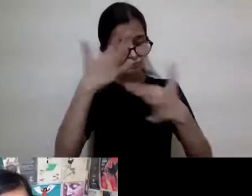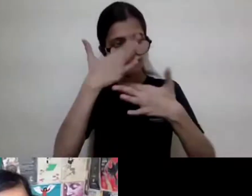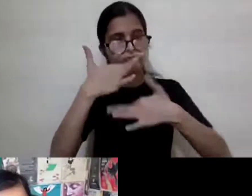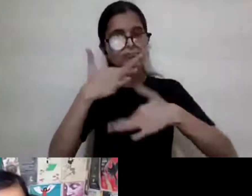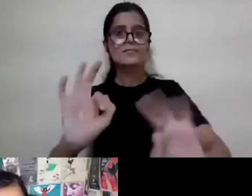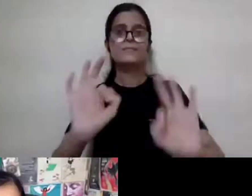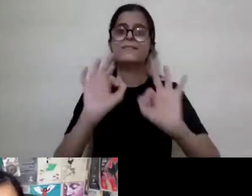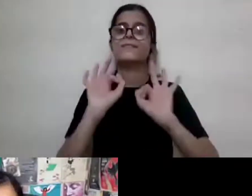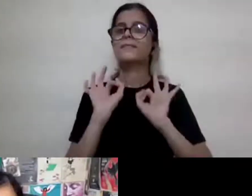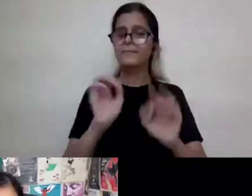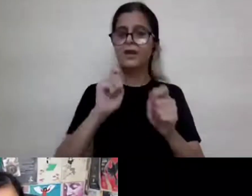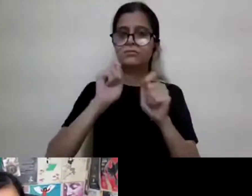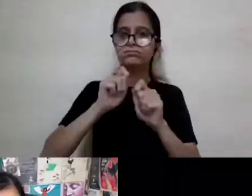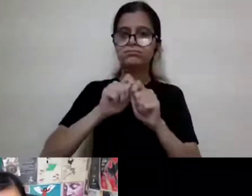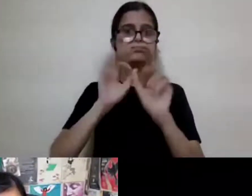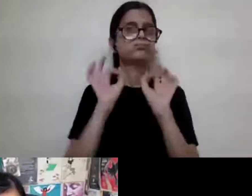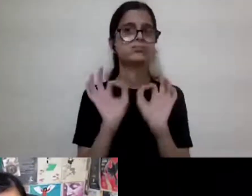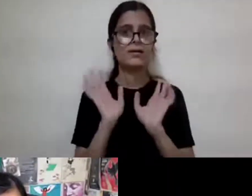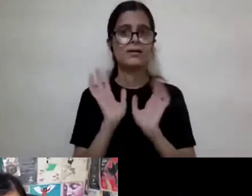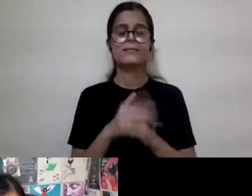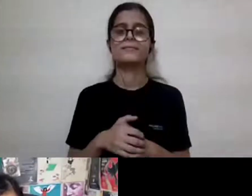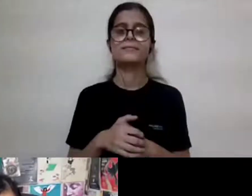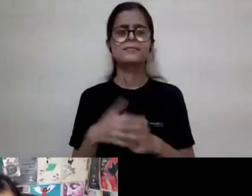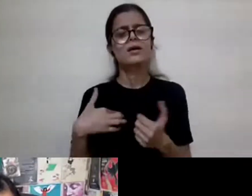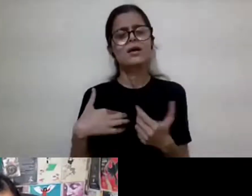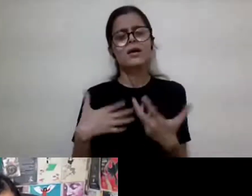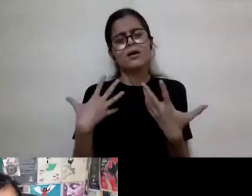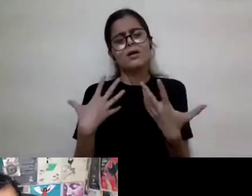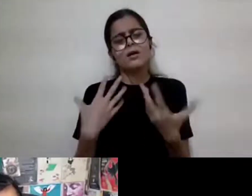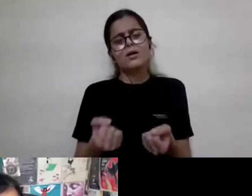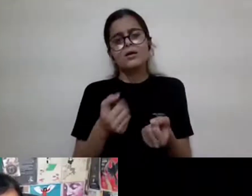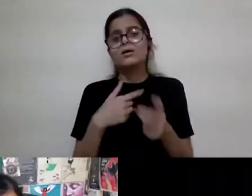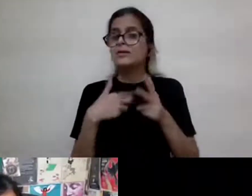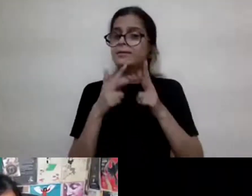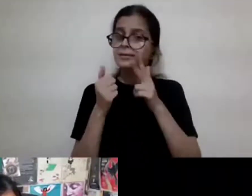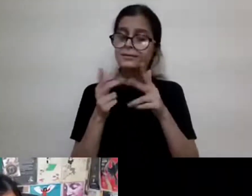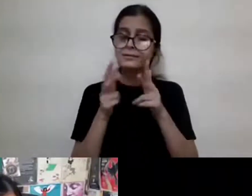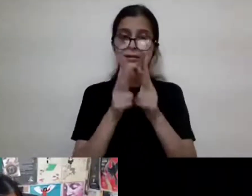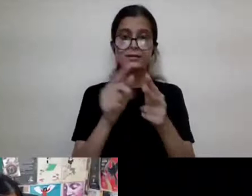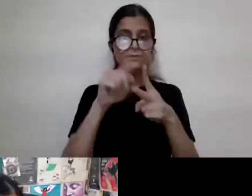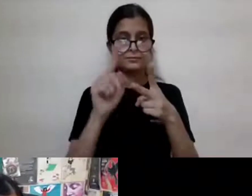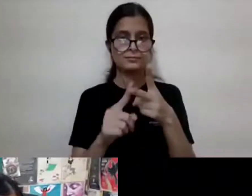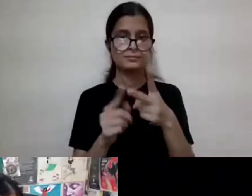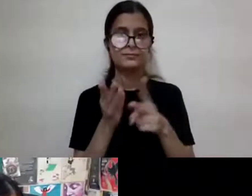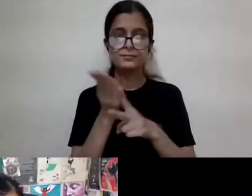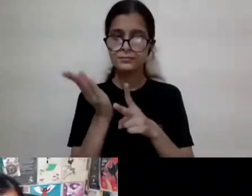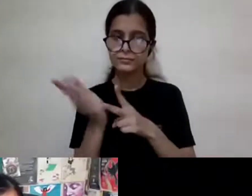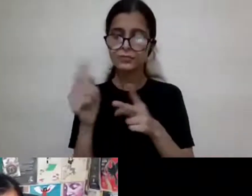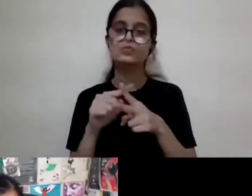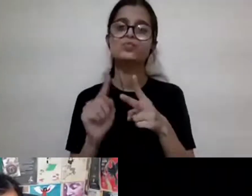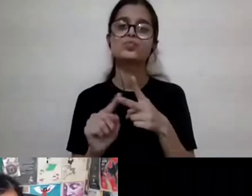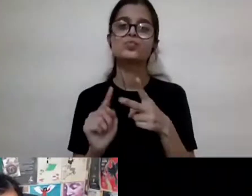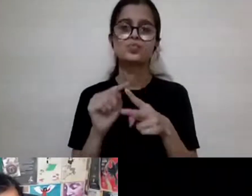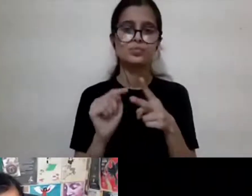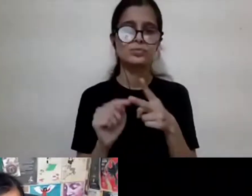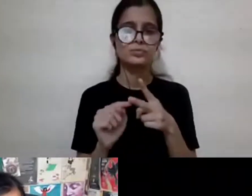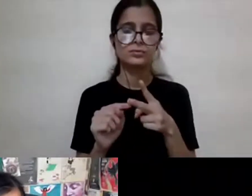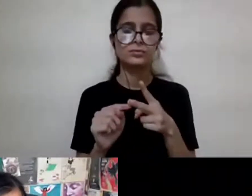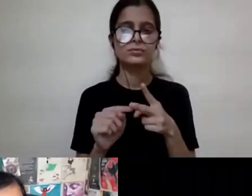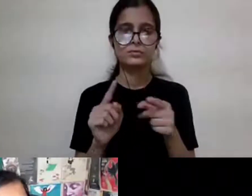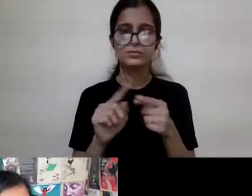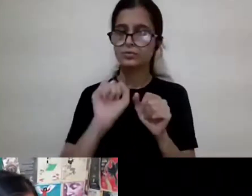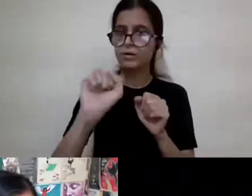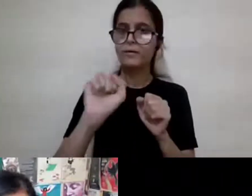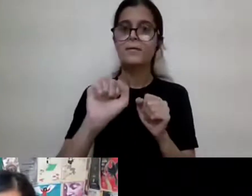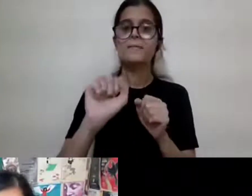wonderful work. And I would just like to say two things actually stay with me from your